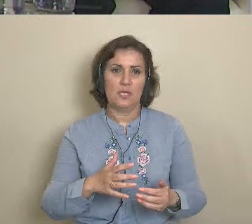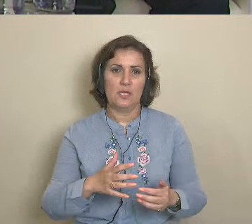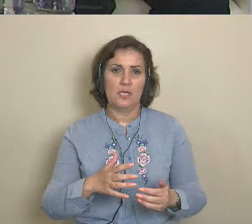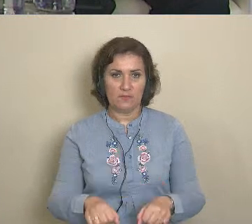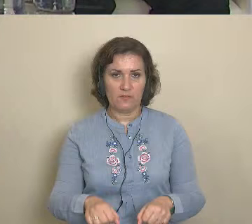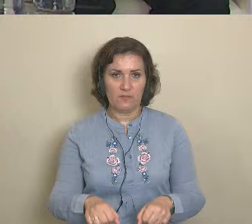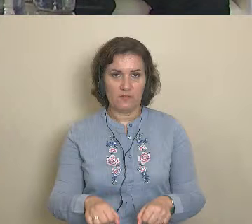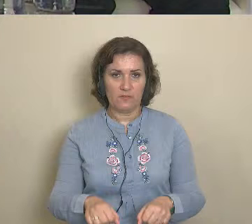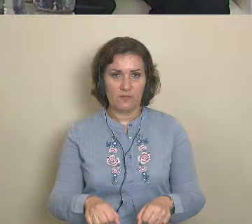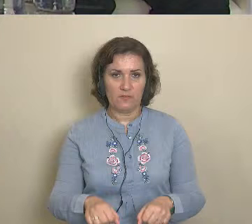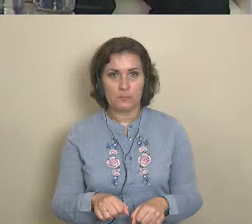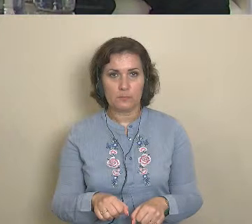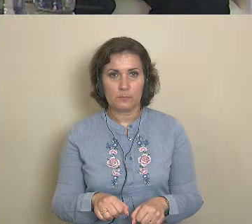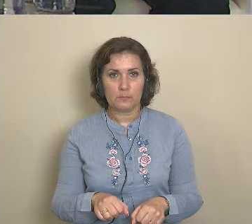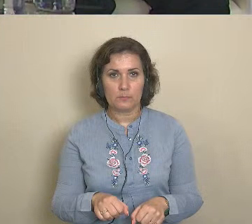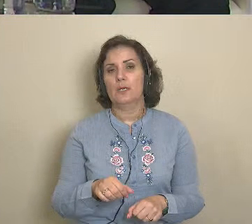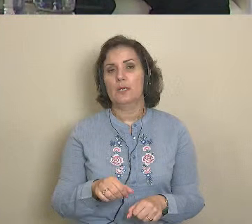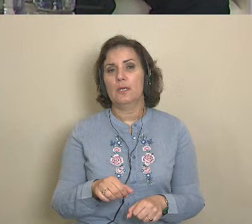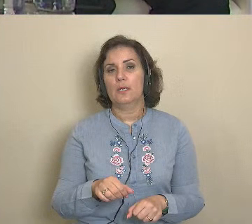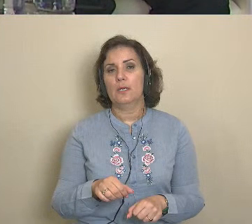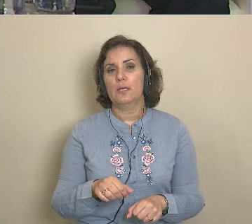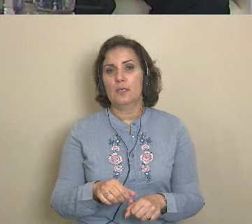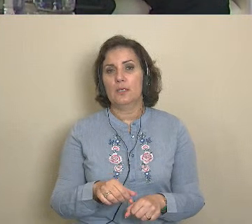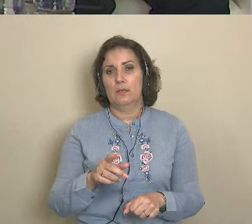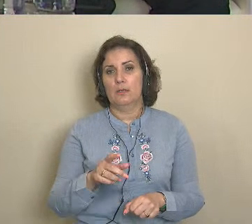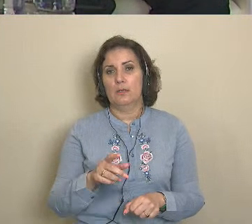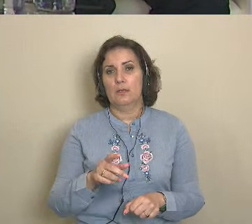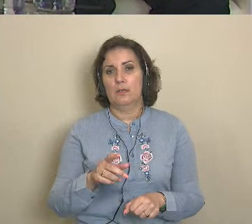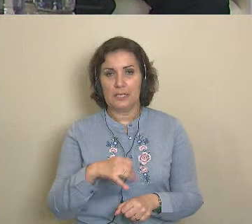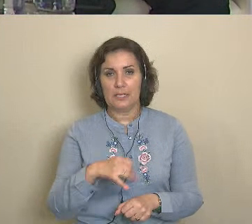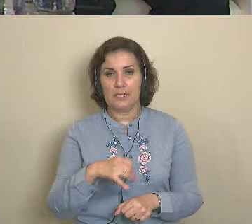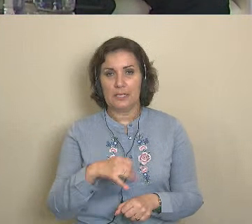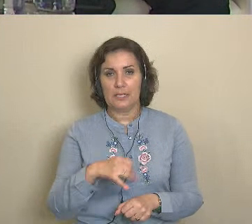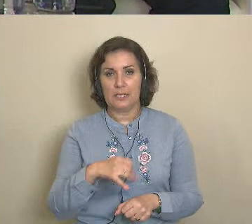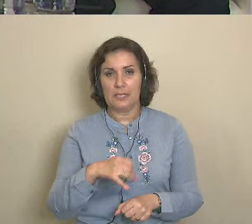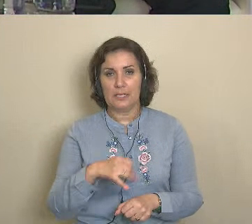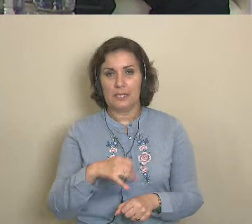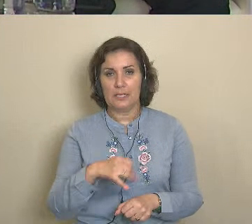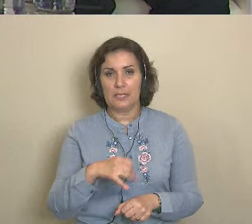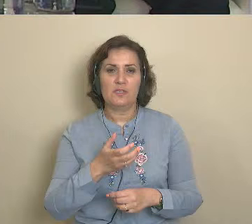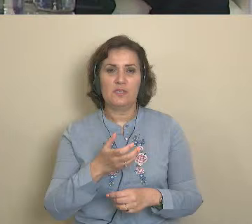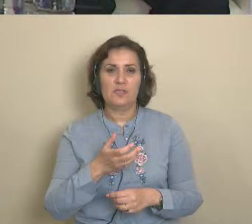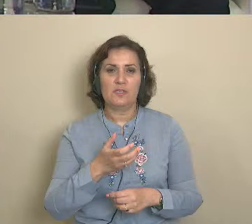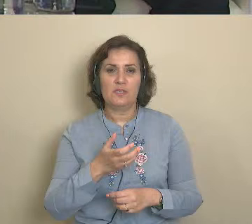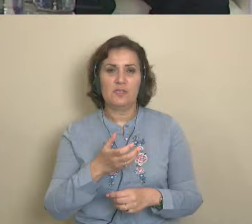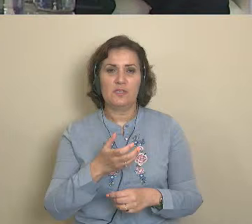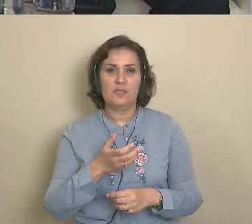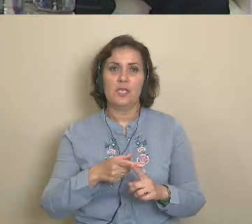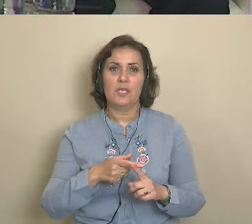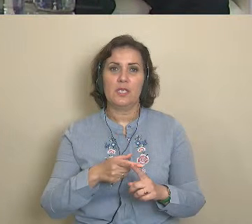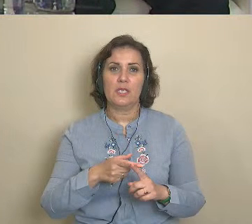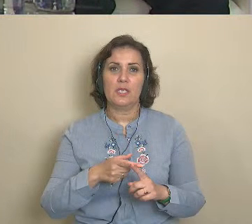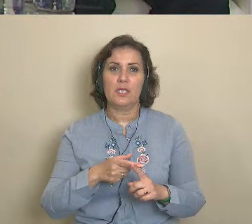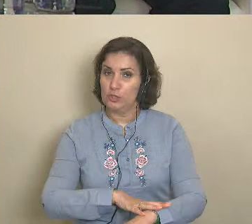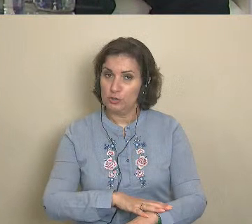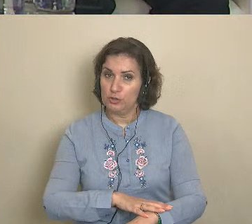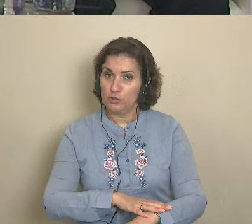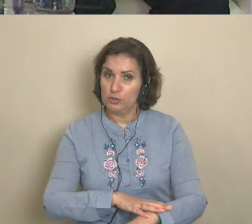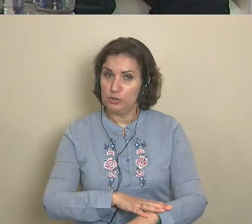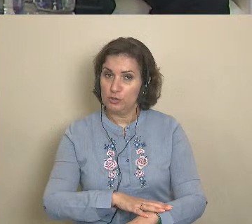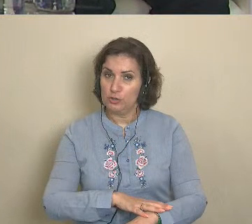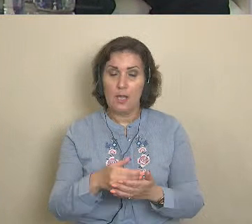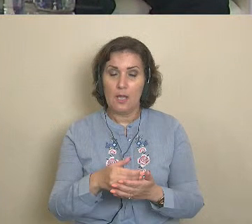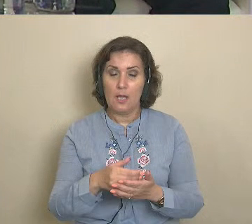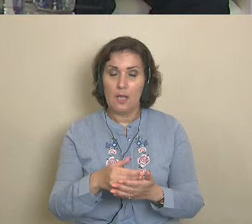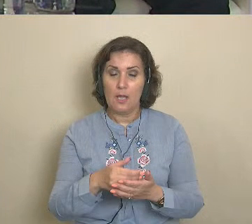are the respective responsible executive authority. I have quoting the experience of the South Korea